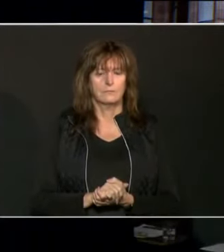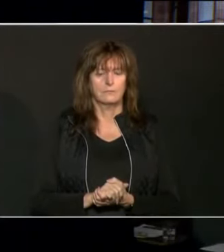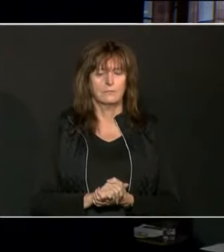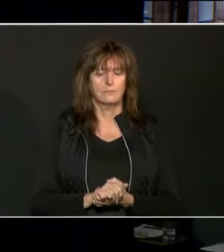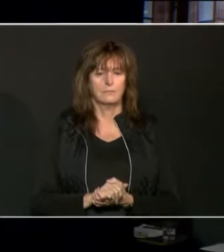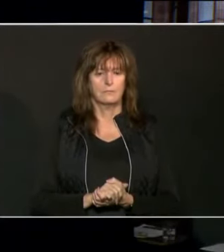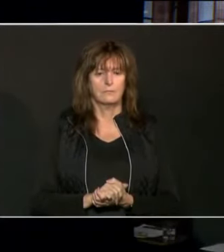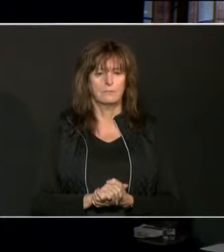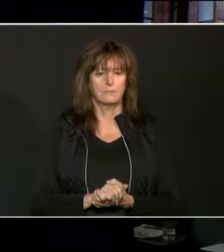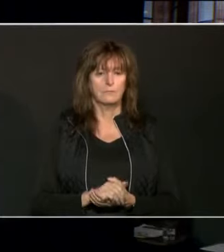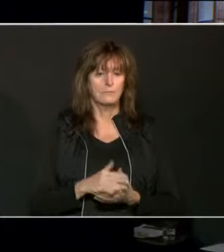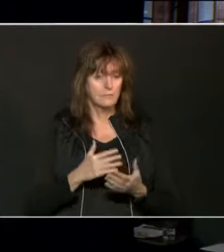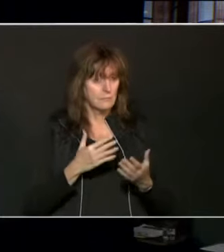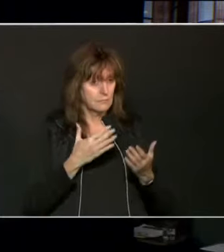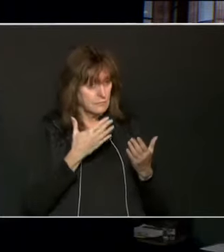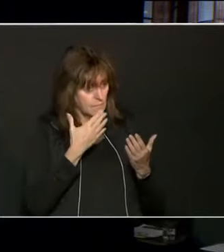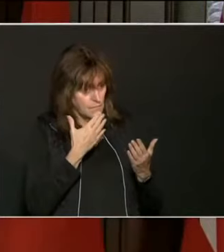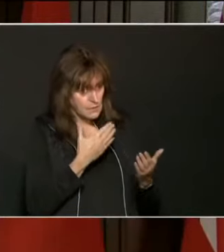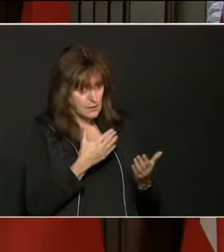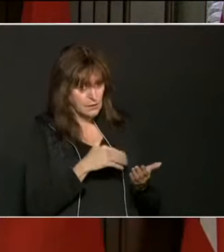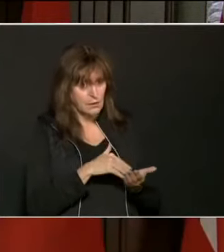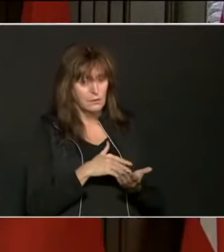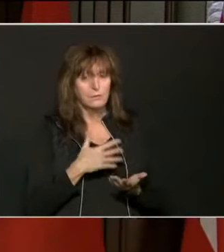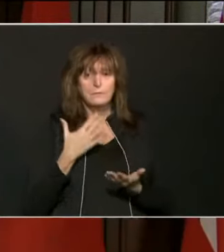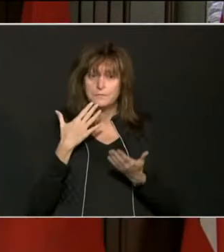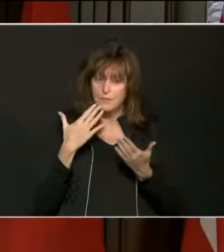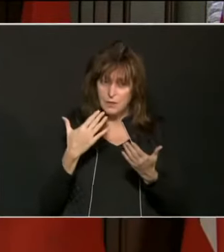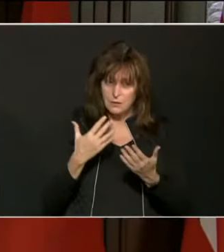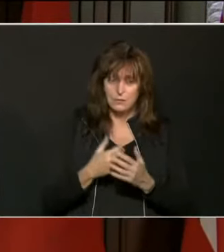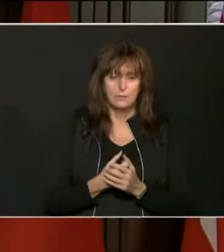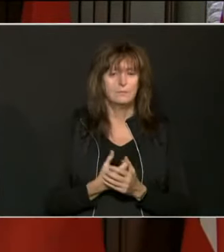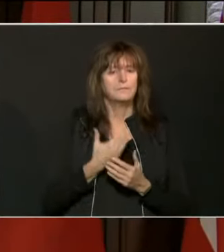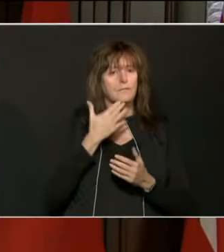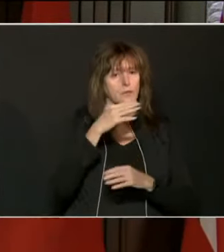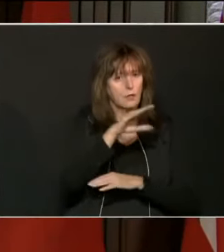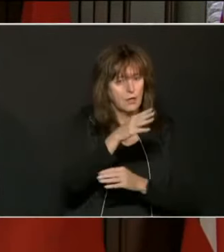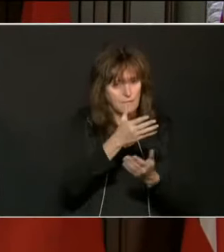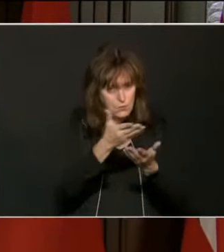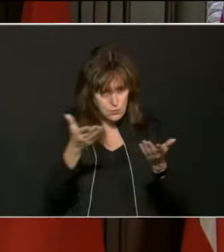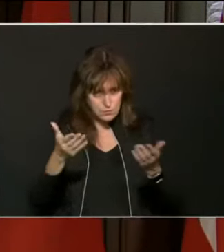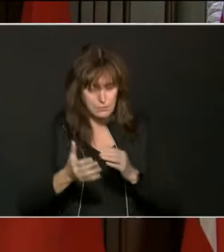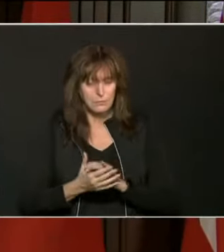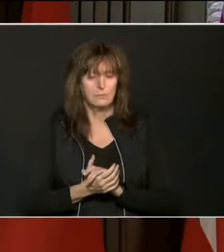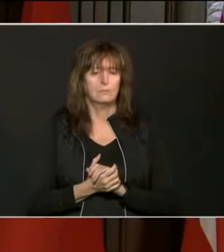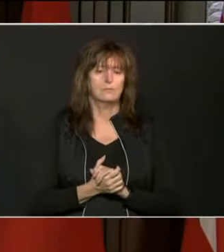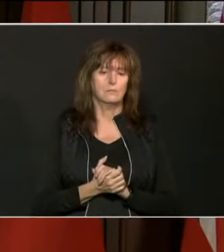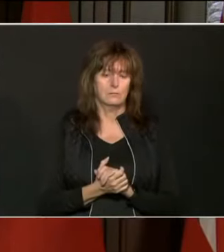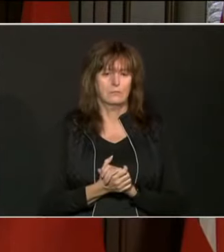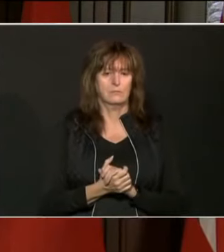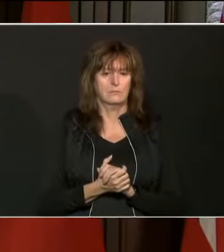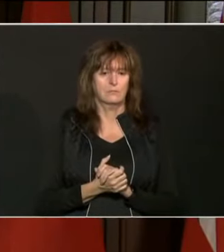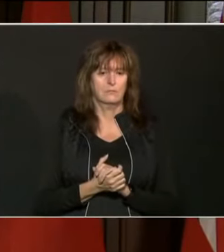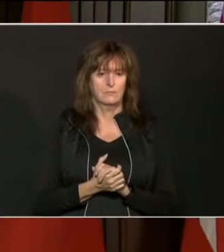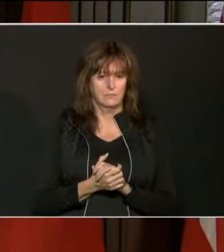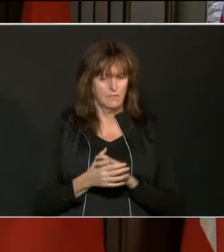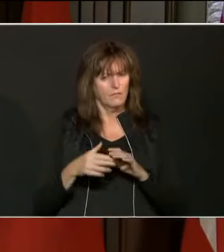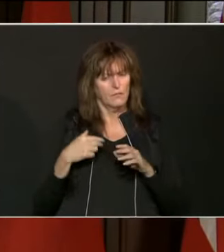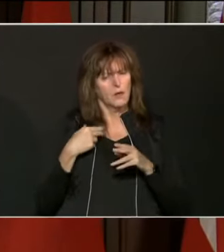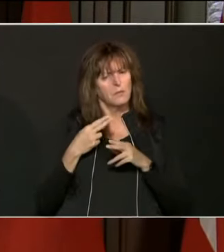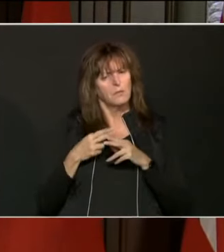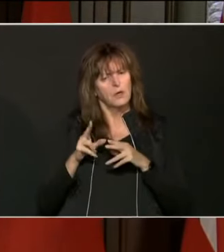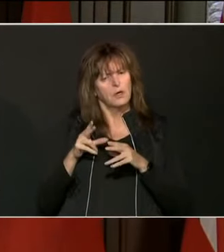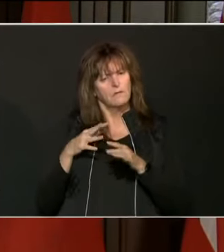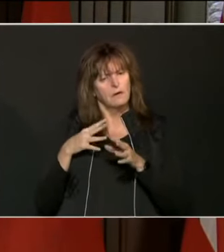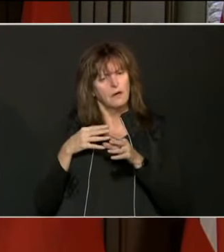Thank you, Dr. Brown. Thanks, Dr. Williams, and good afternoon to everybody. Just a brief update so we have room for more questions. From